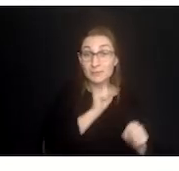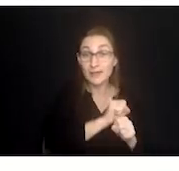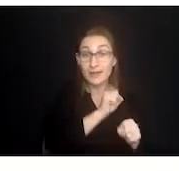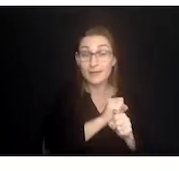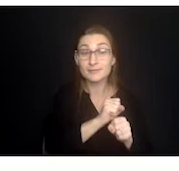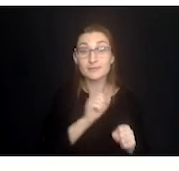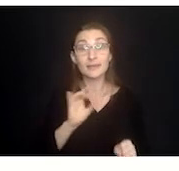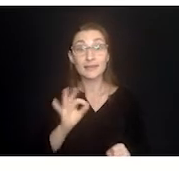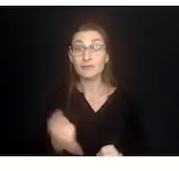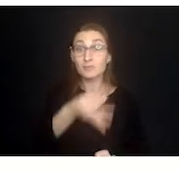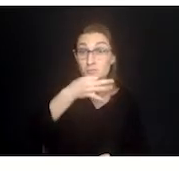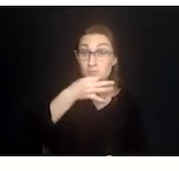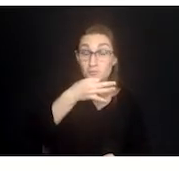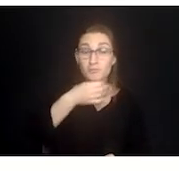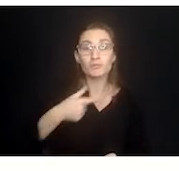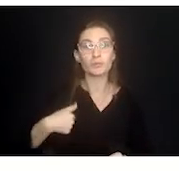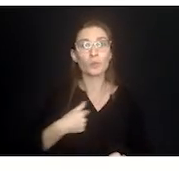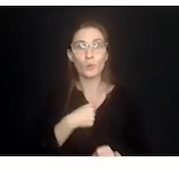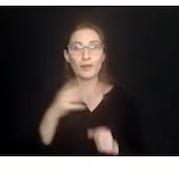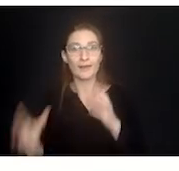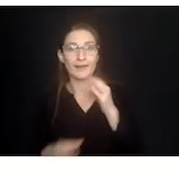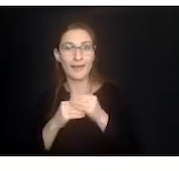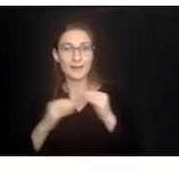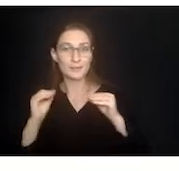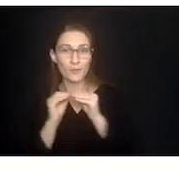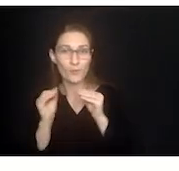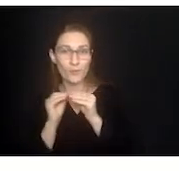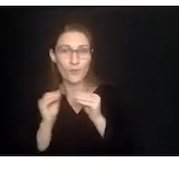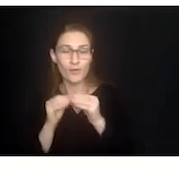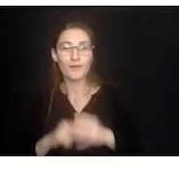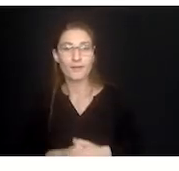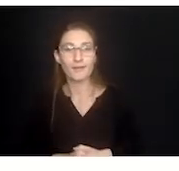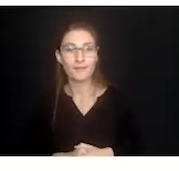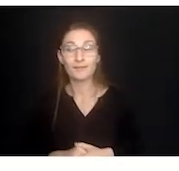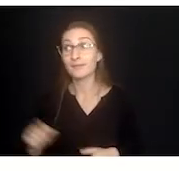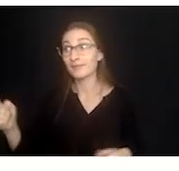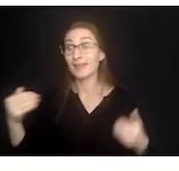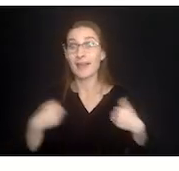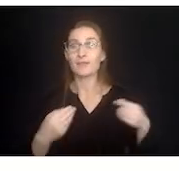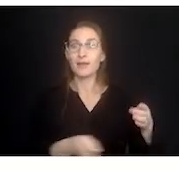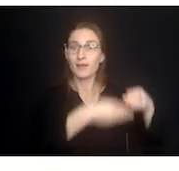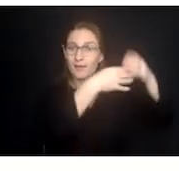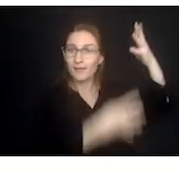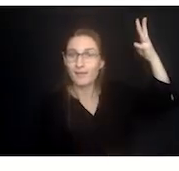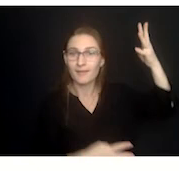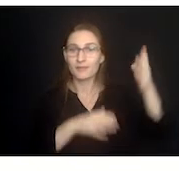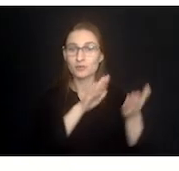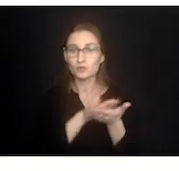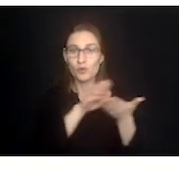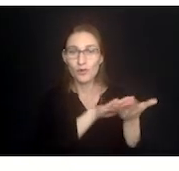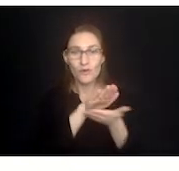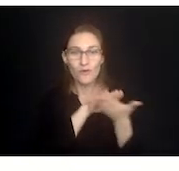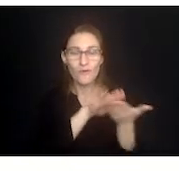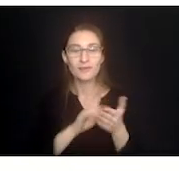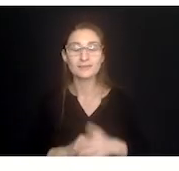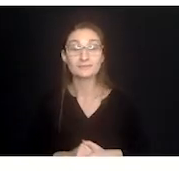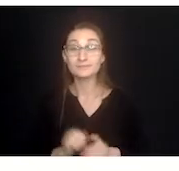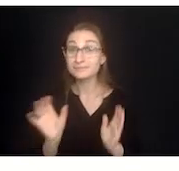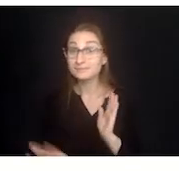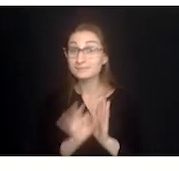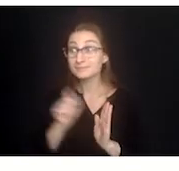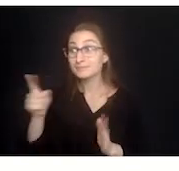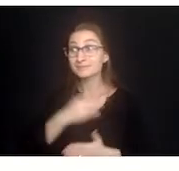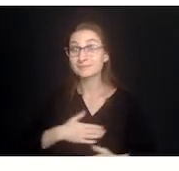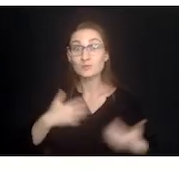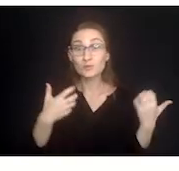gotten great at mastering some tasks, and when he does, we add new ones or expand the existing ones. Richie has a growing list of chores he does